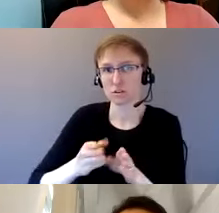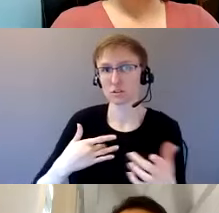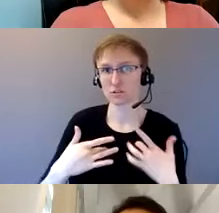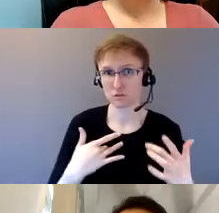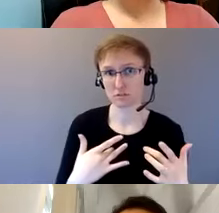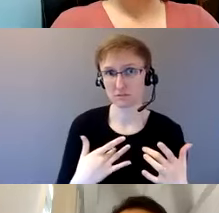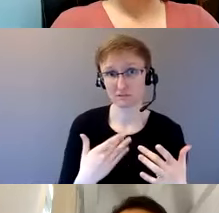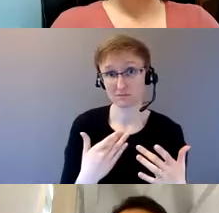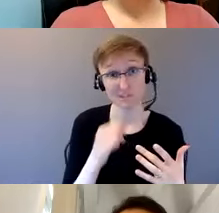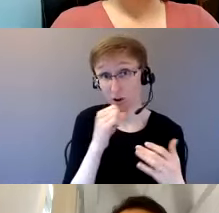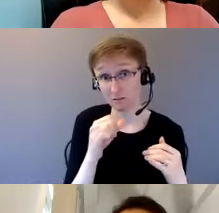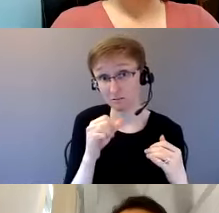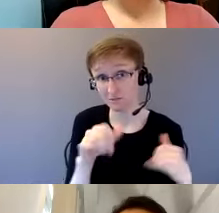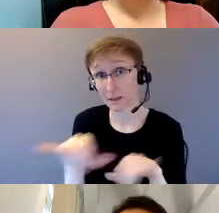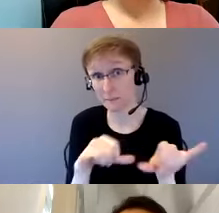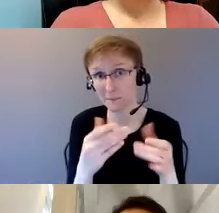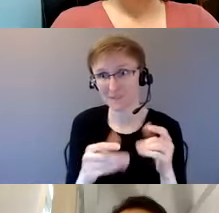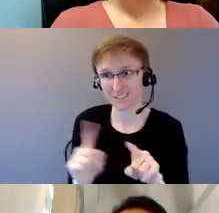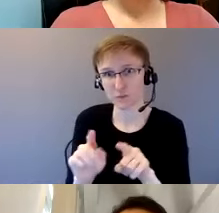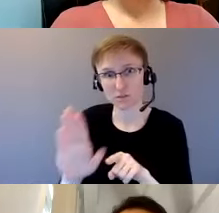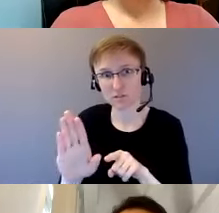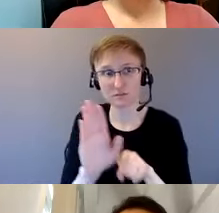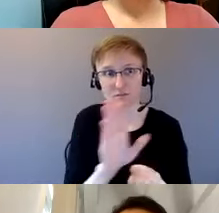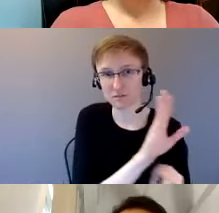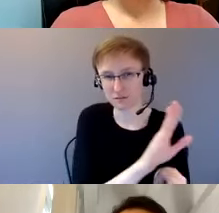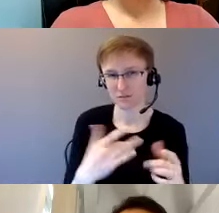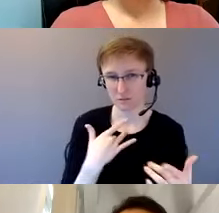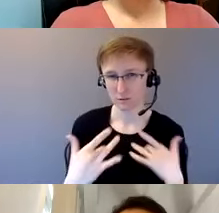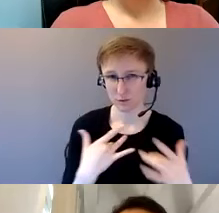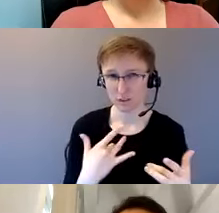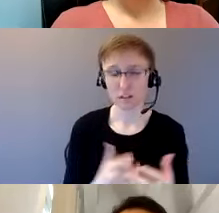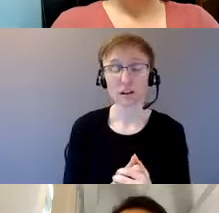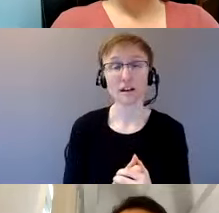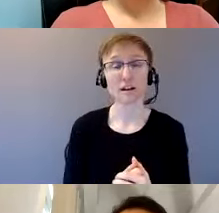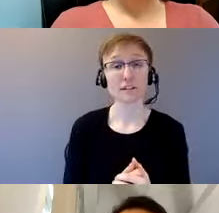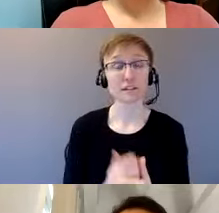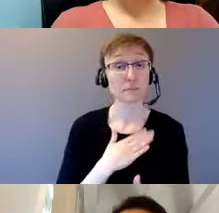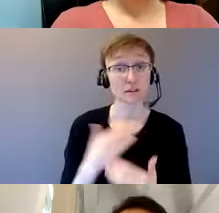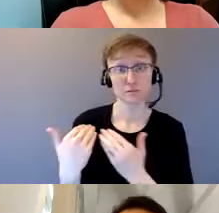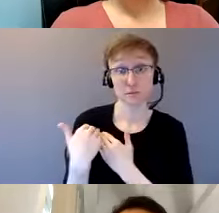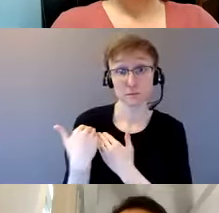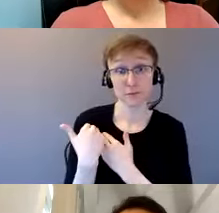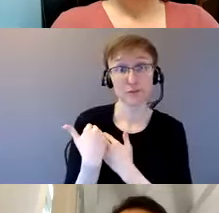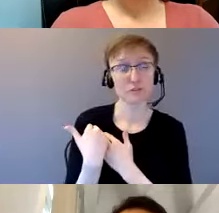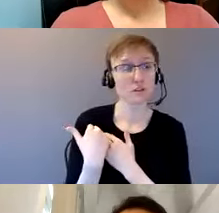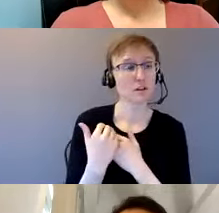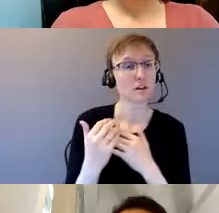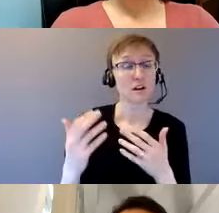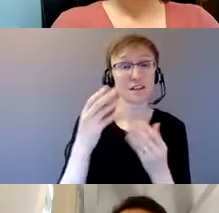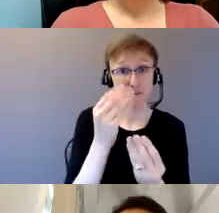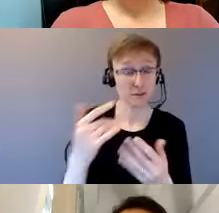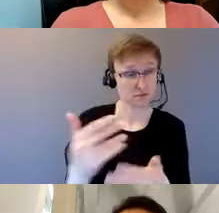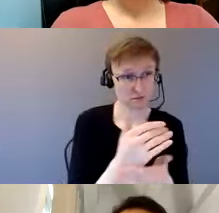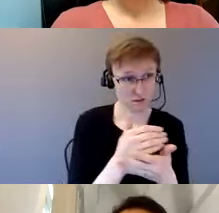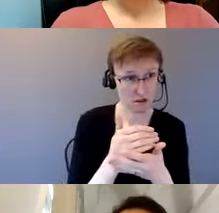others. And like I said, is kind of putting those puzzle pieces together, where my role is a lot of those linkages and referrals and bringing everybody in